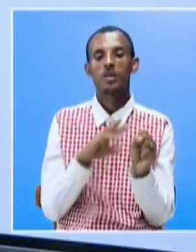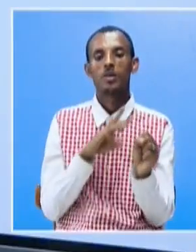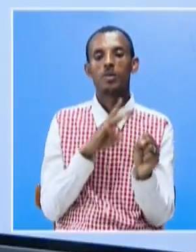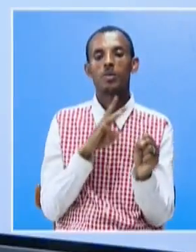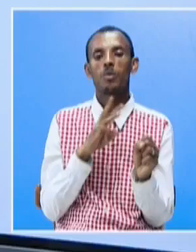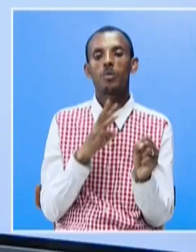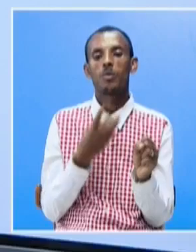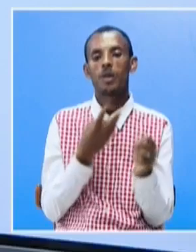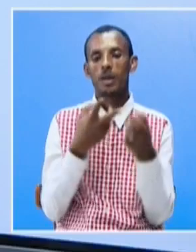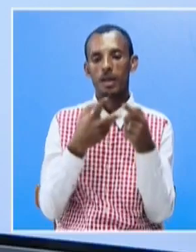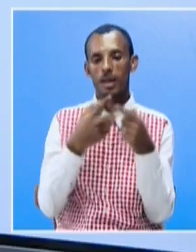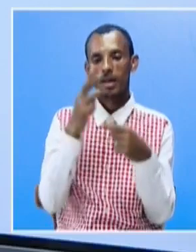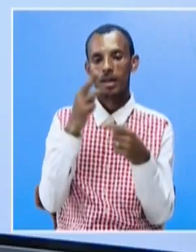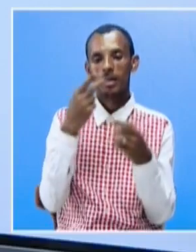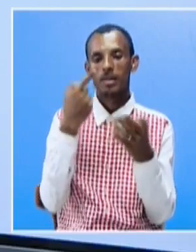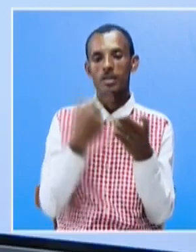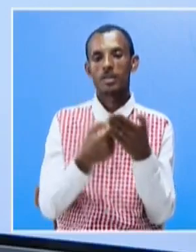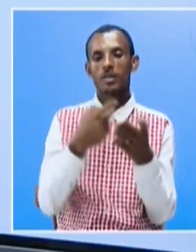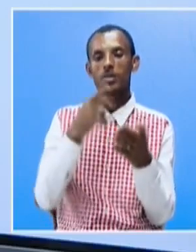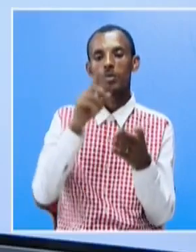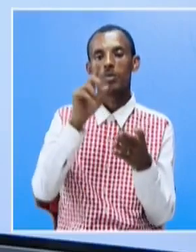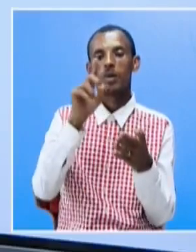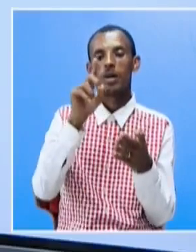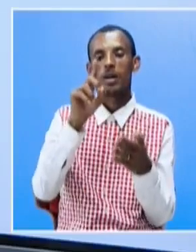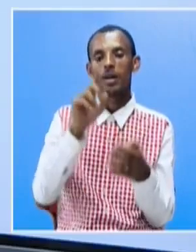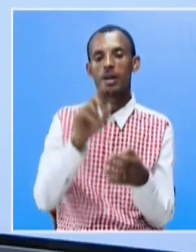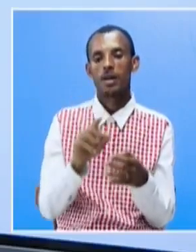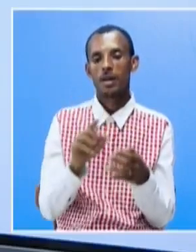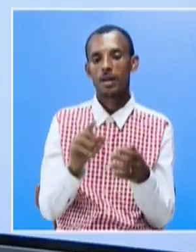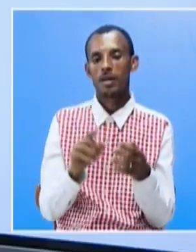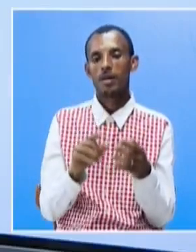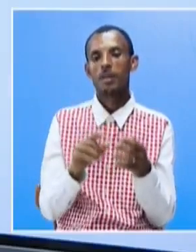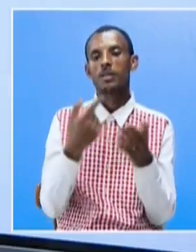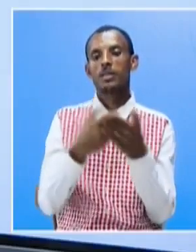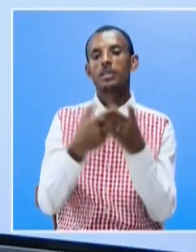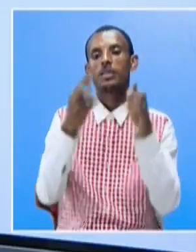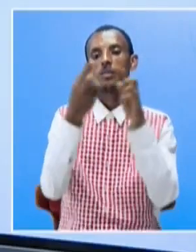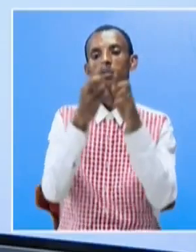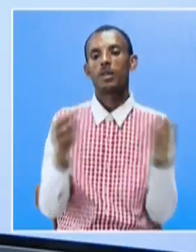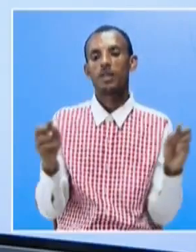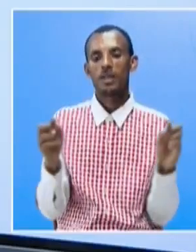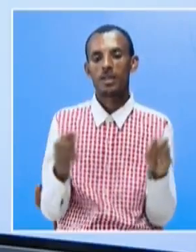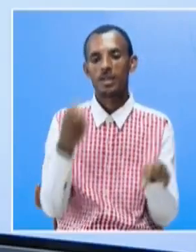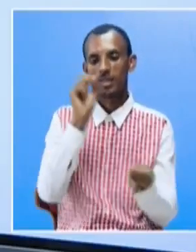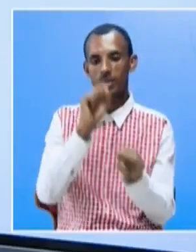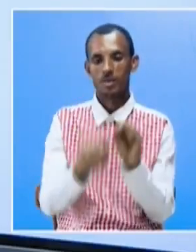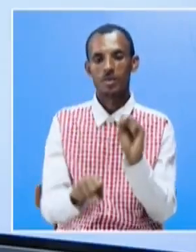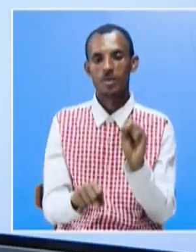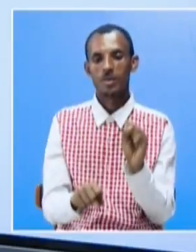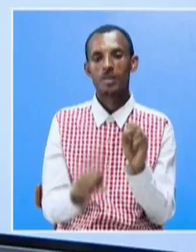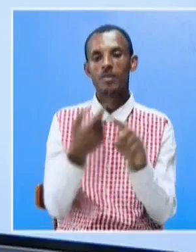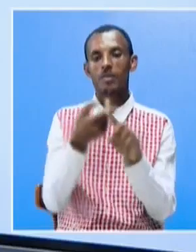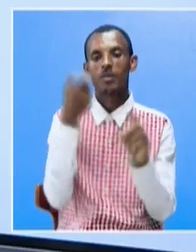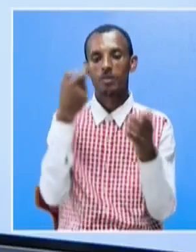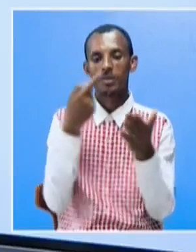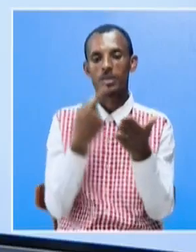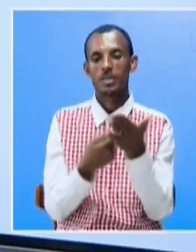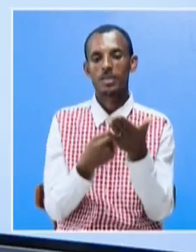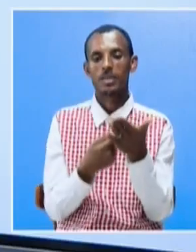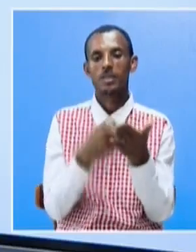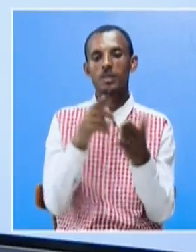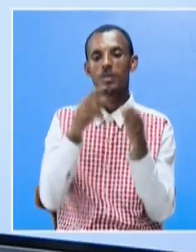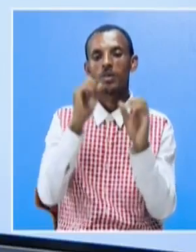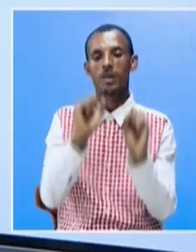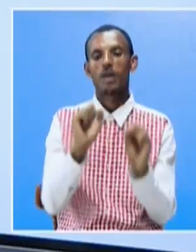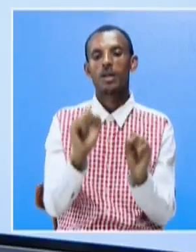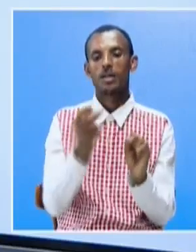cut this one into pieces and we form this pattern. So from this, you can see